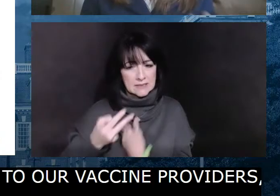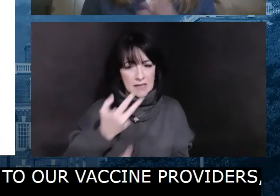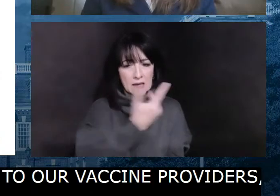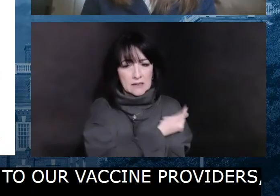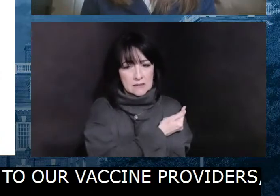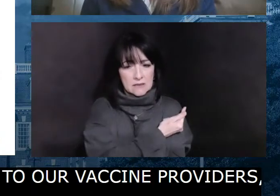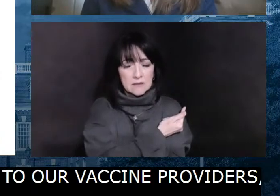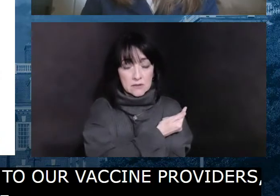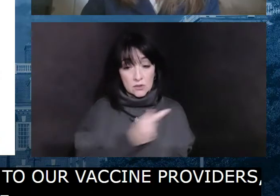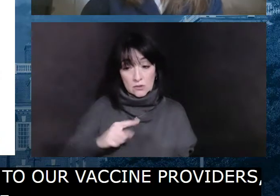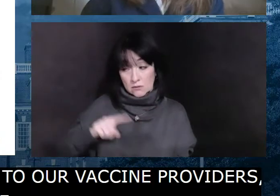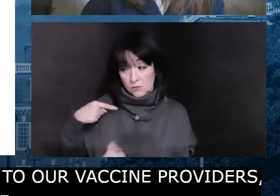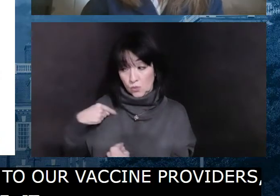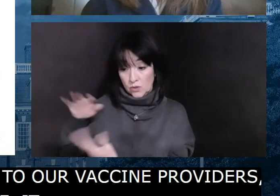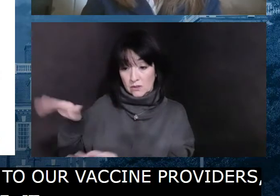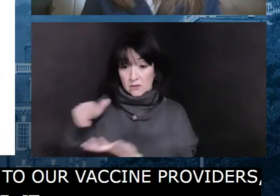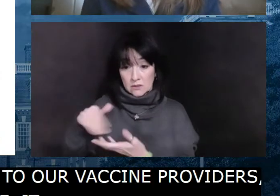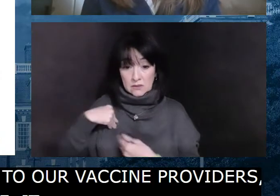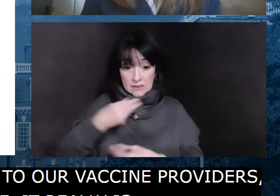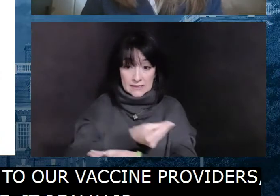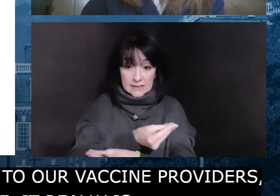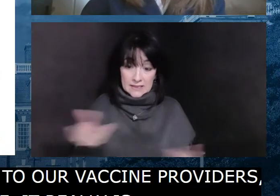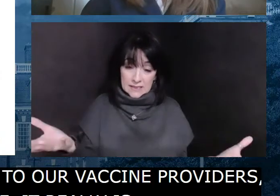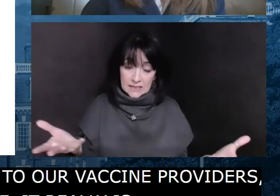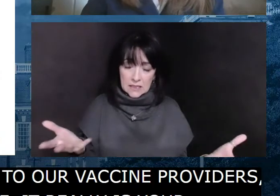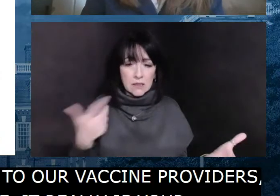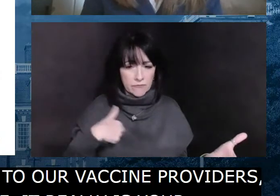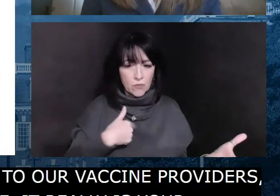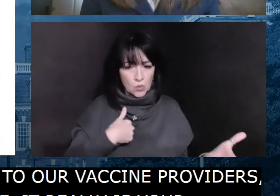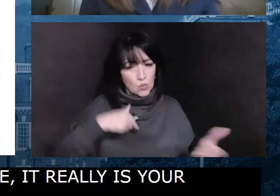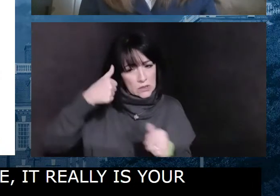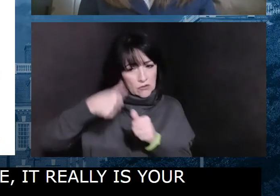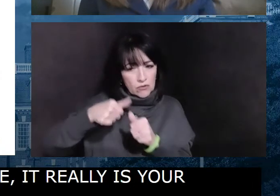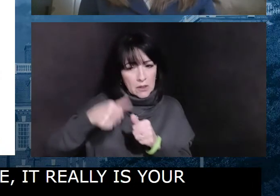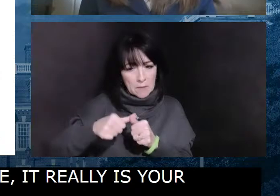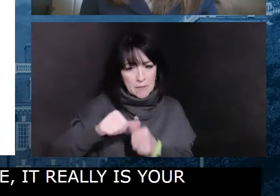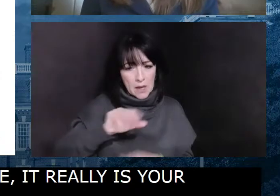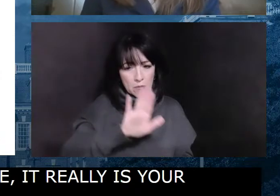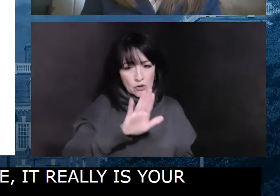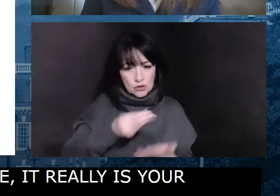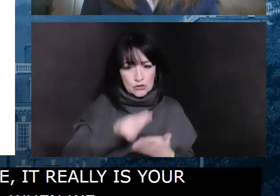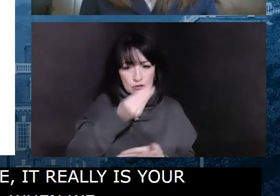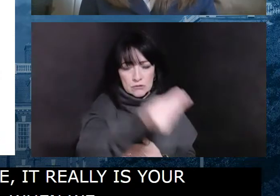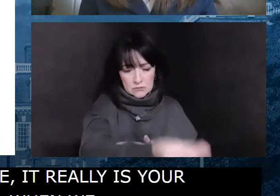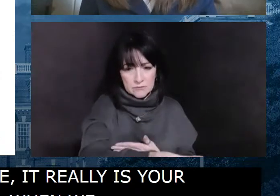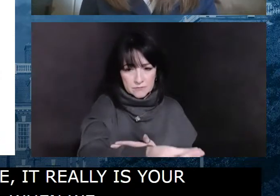of vaccines, we're keeping that in mind. Right